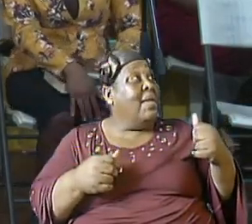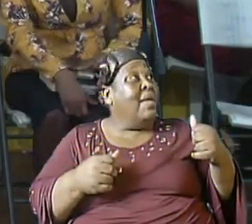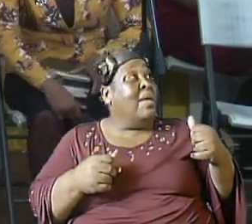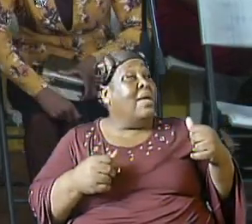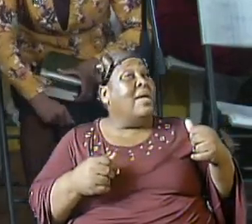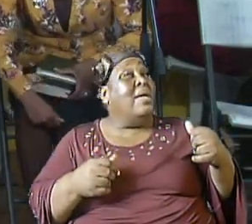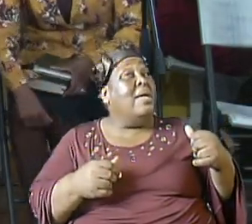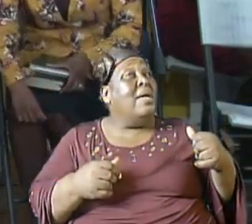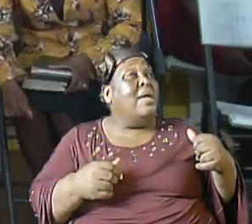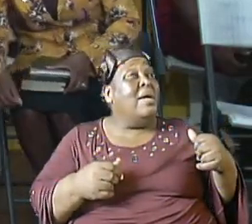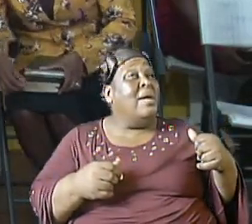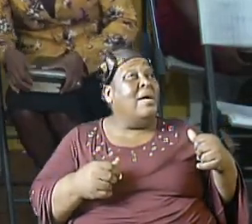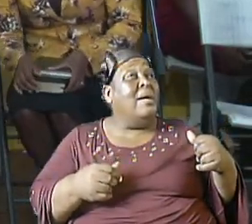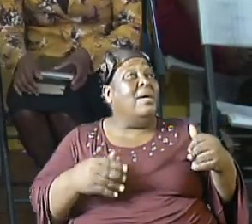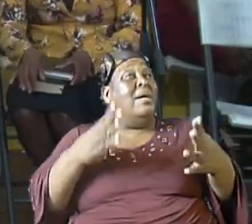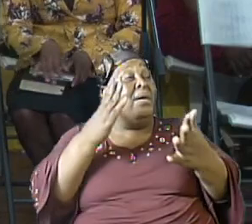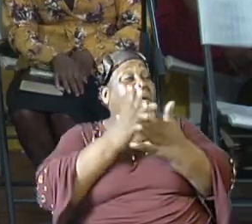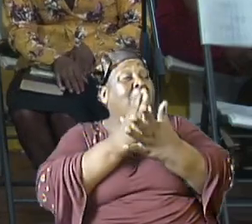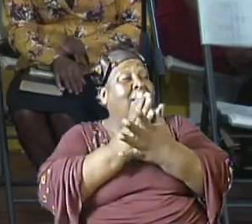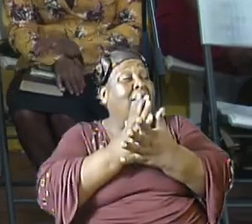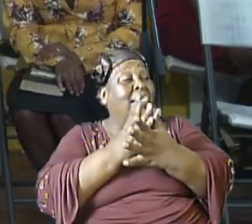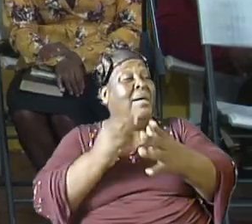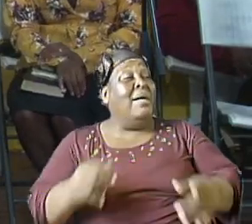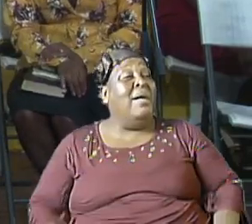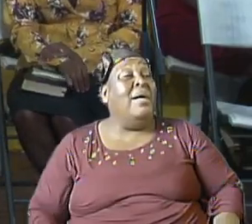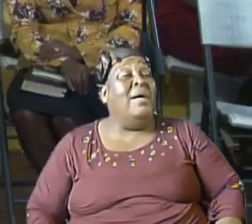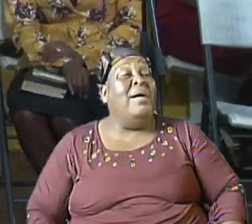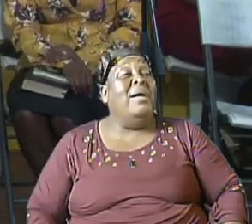Come on now. Stop it, man.